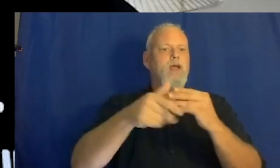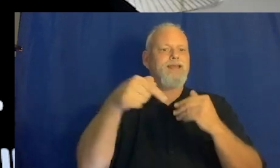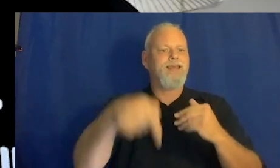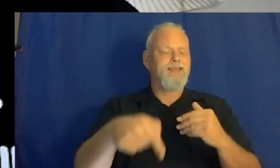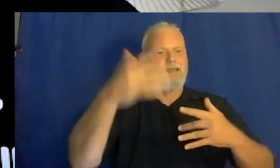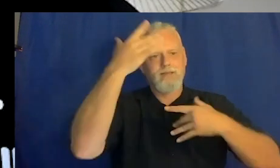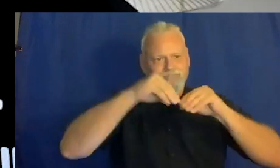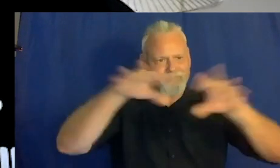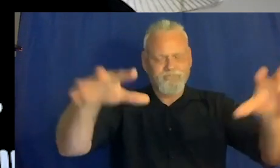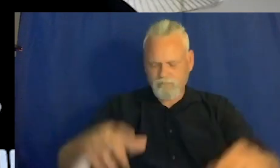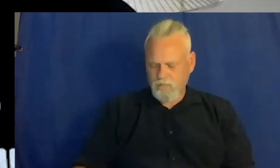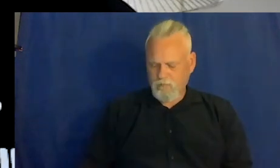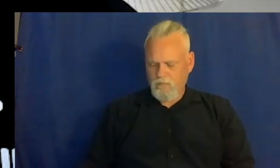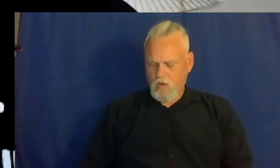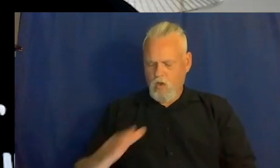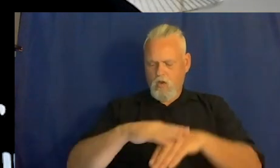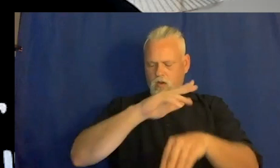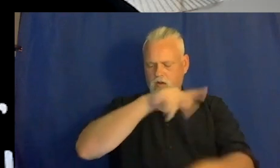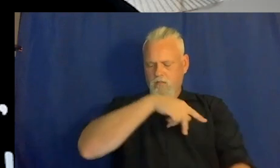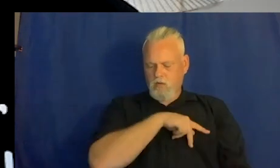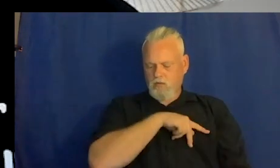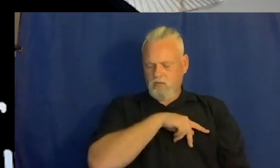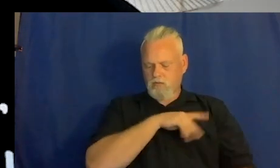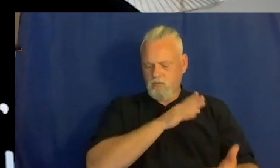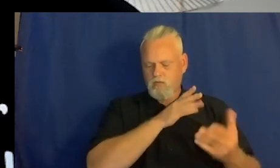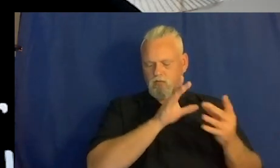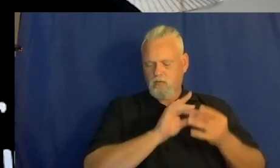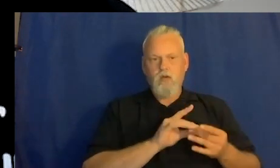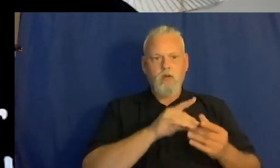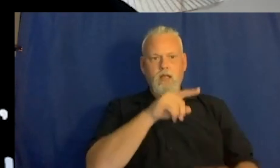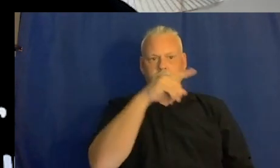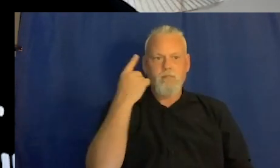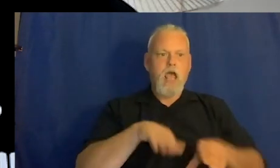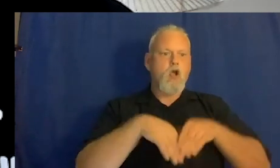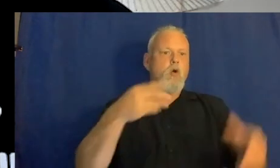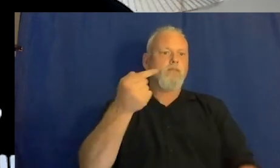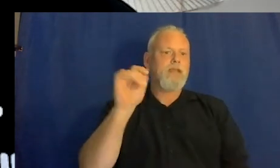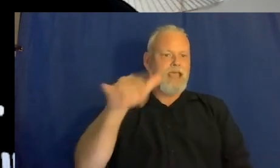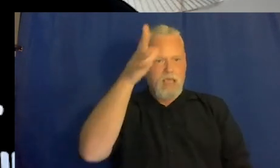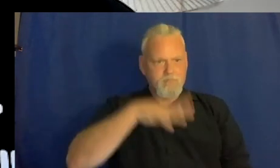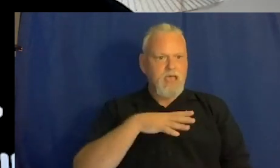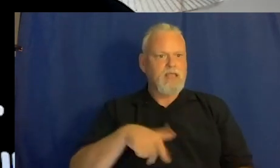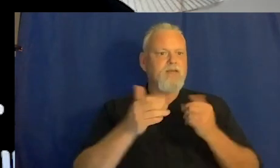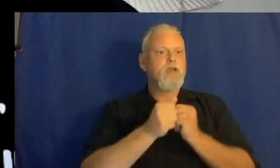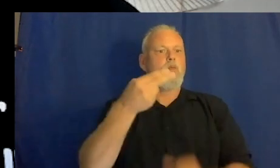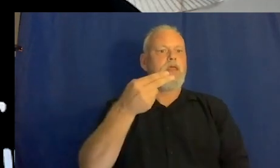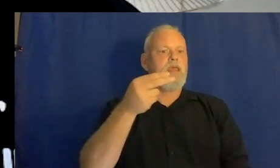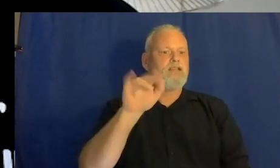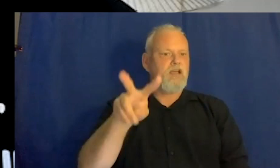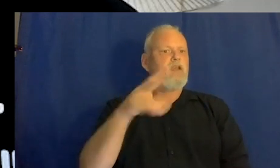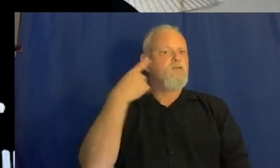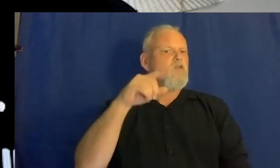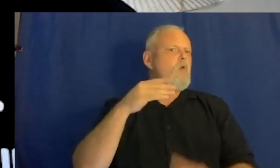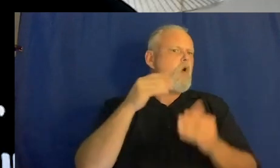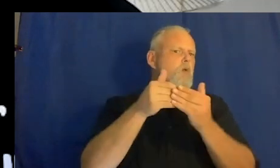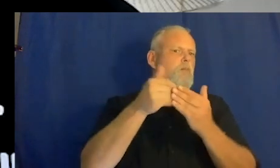epidemics. On a personal note, as a Black, openly gay man living with HIV for nearly 17 years, I